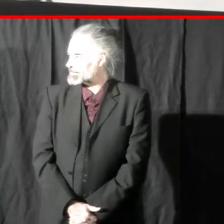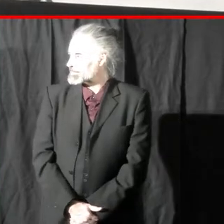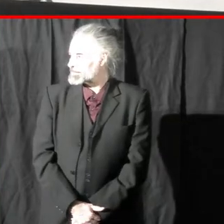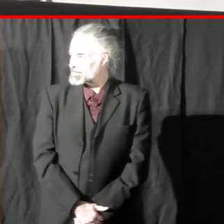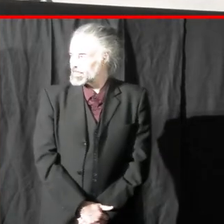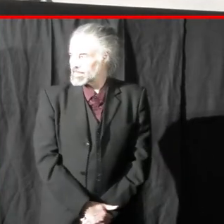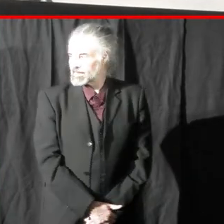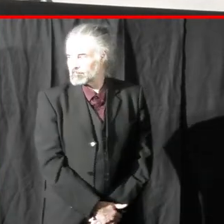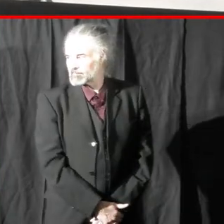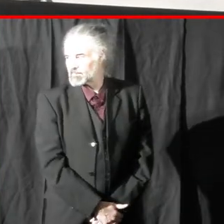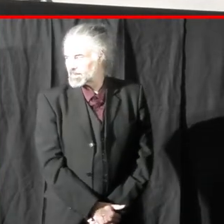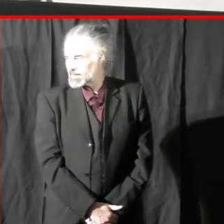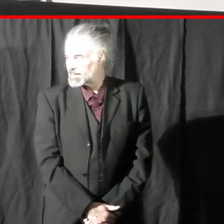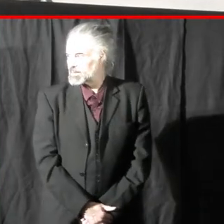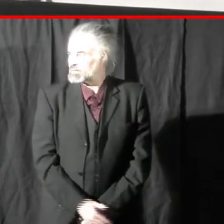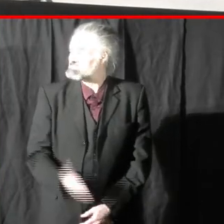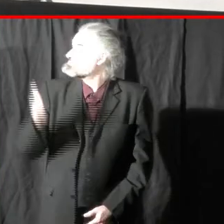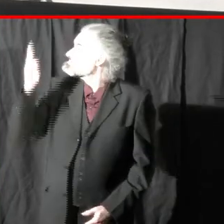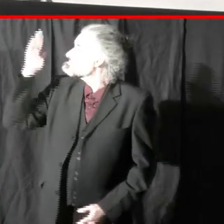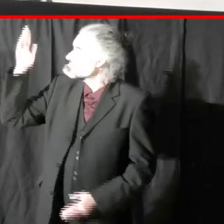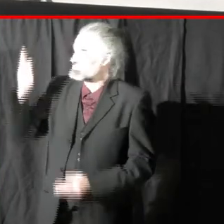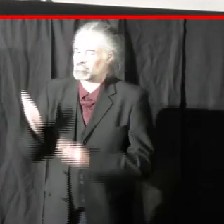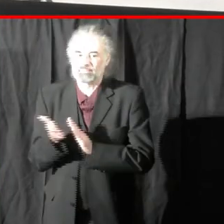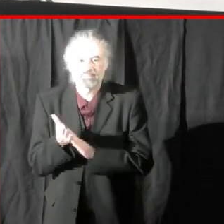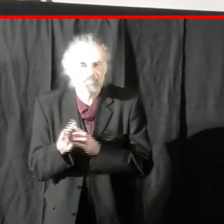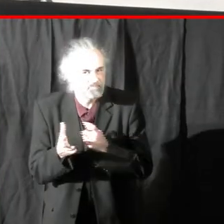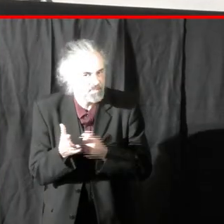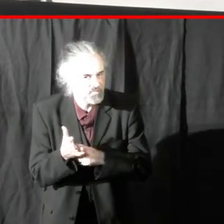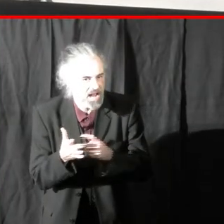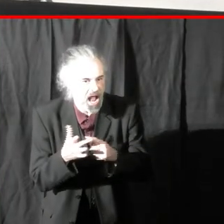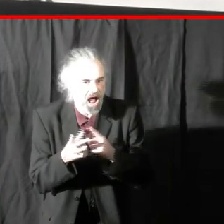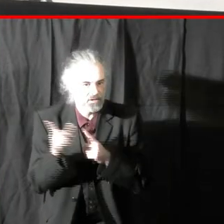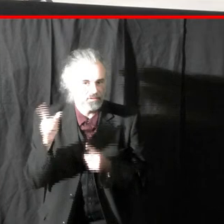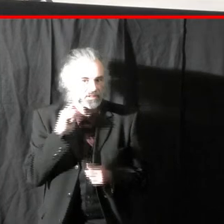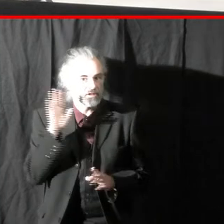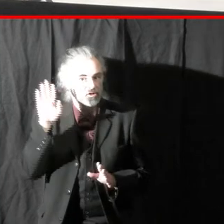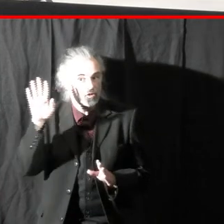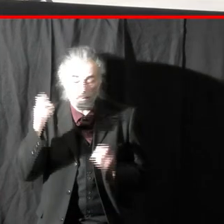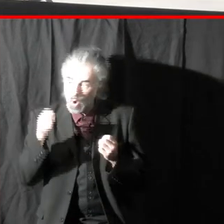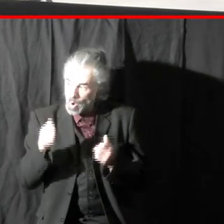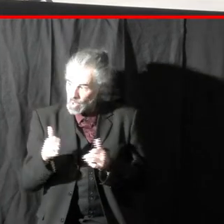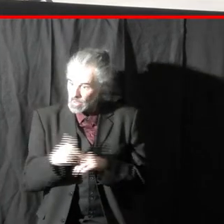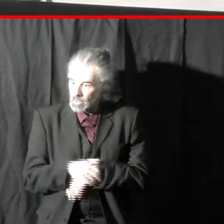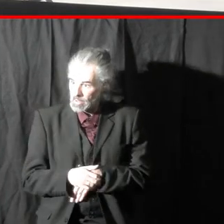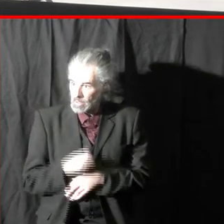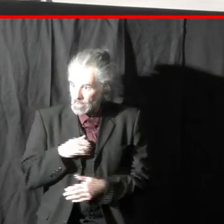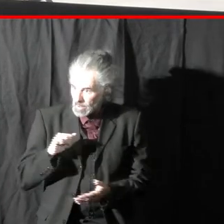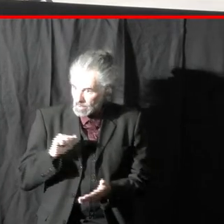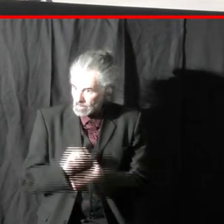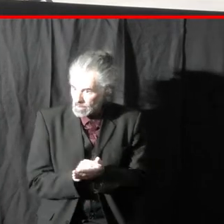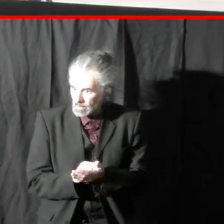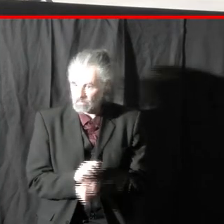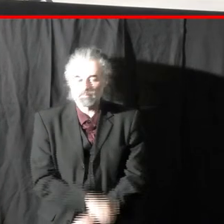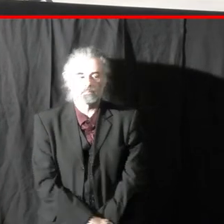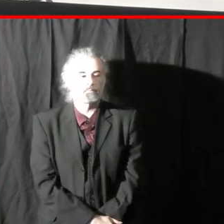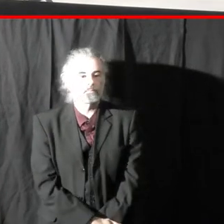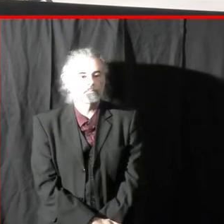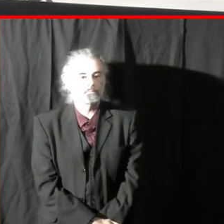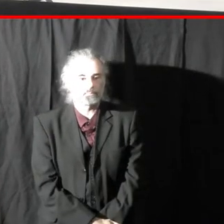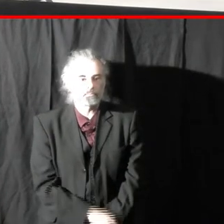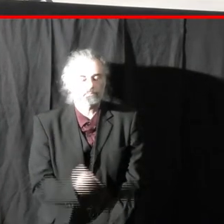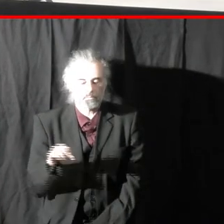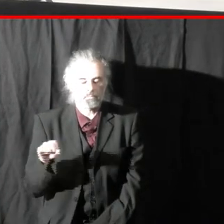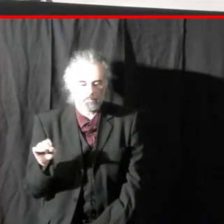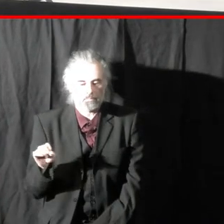Now, Maria, I think I heard you call out stop earlier on. Am I correct? Did I hear that from you? Yeah, but